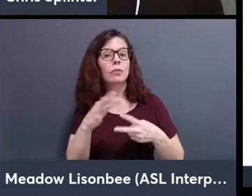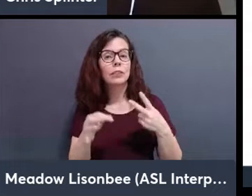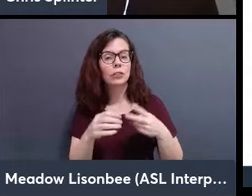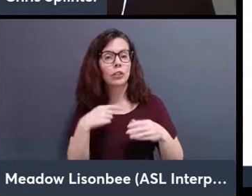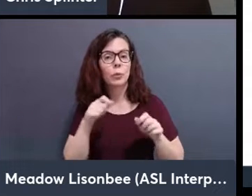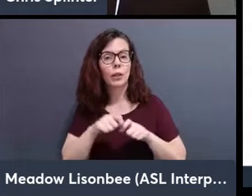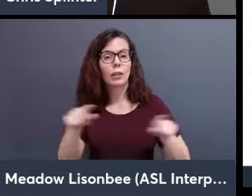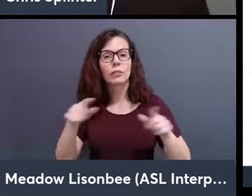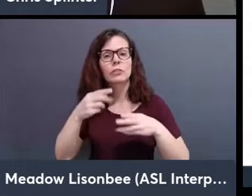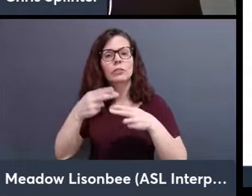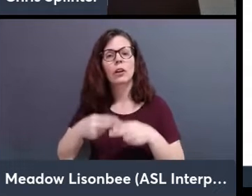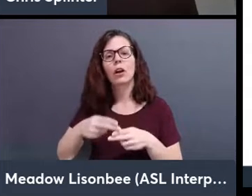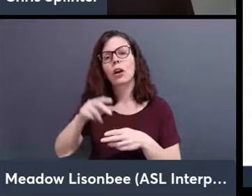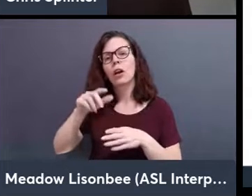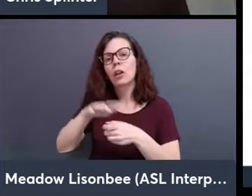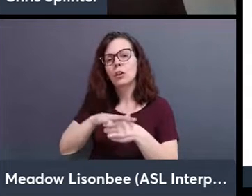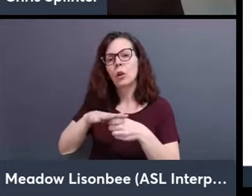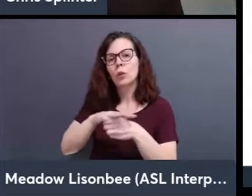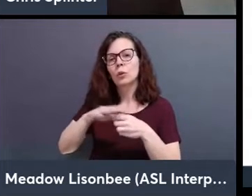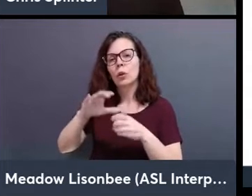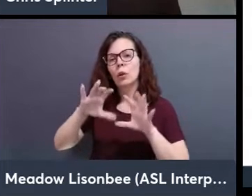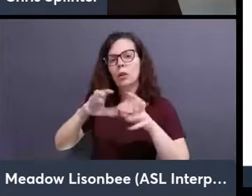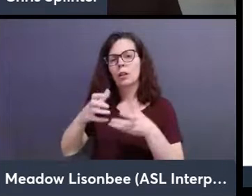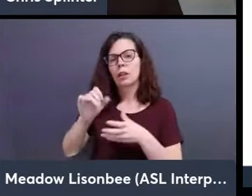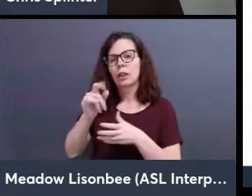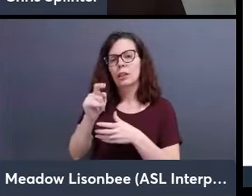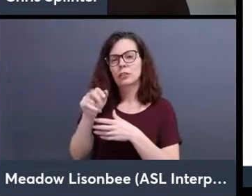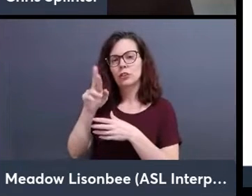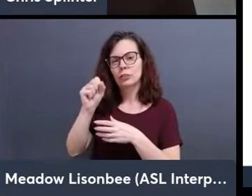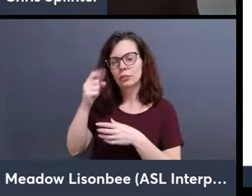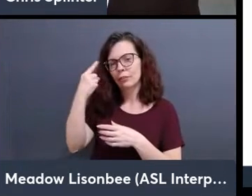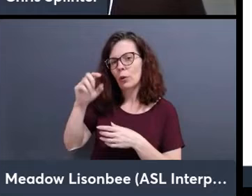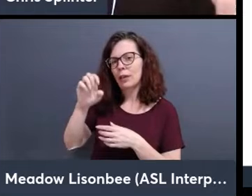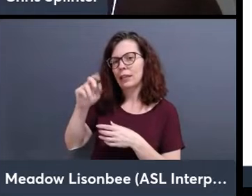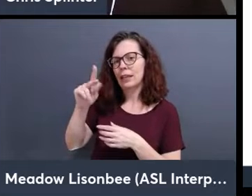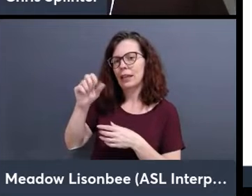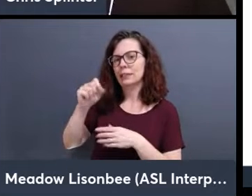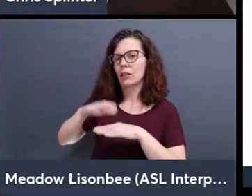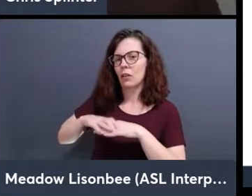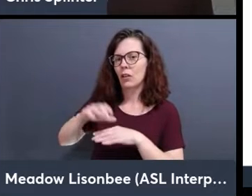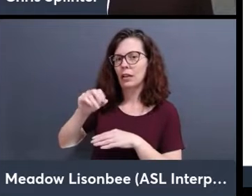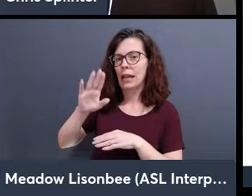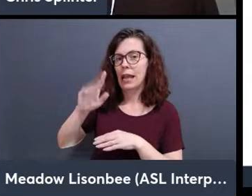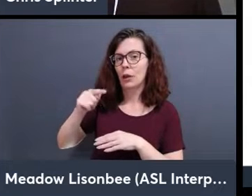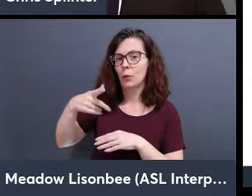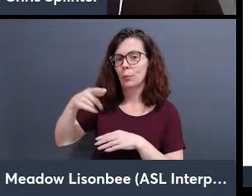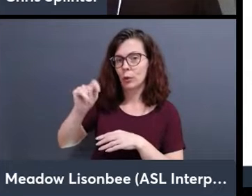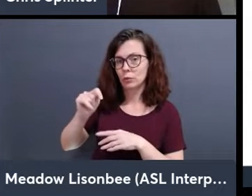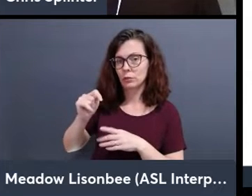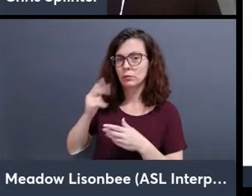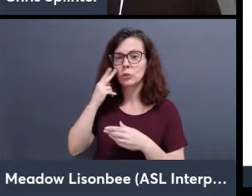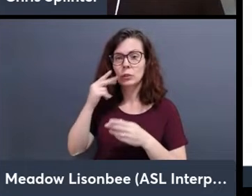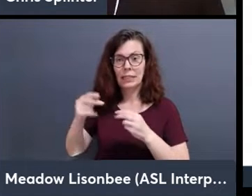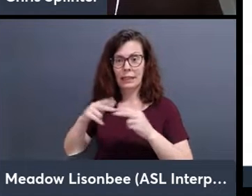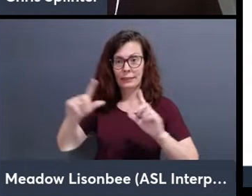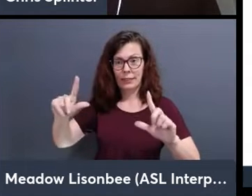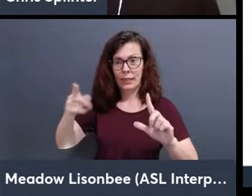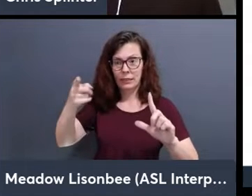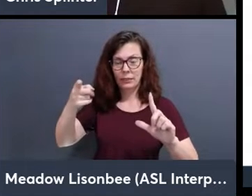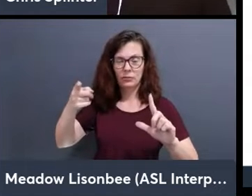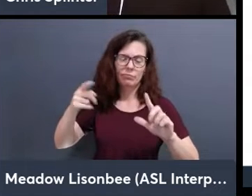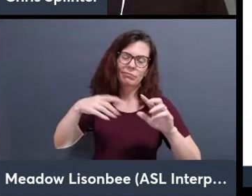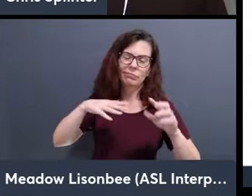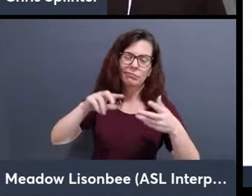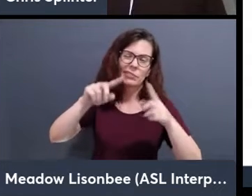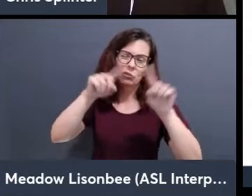local clusters for EKS on Outposts. And so what you're seeing in this slide here is, or on this screen